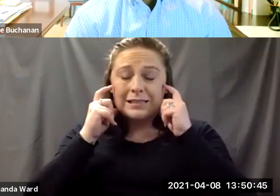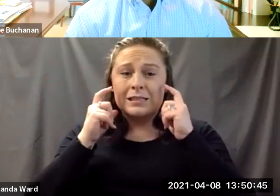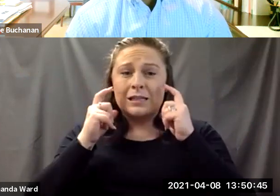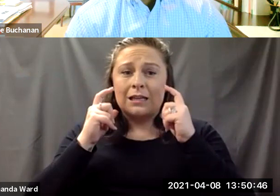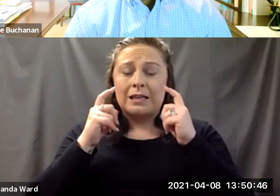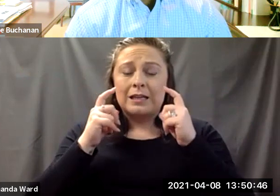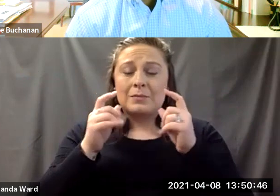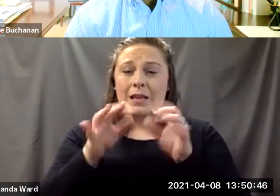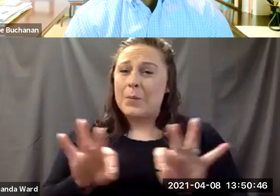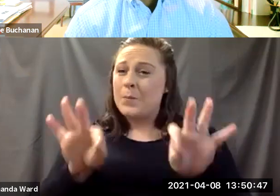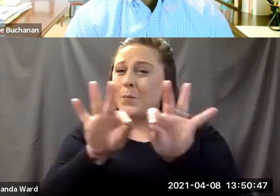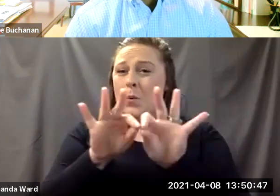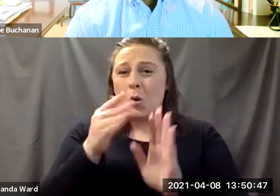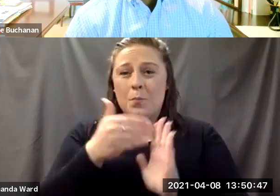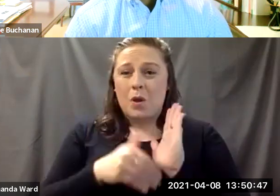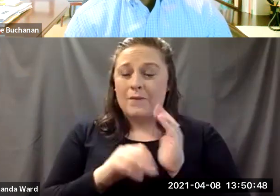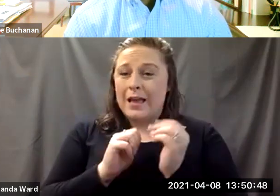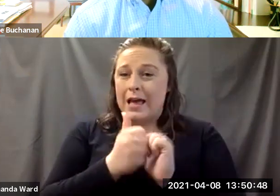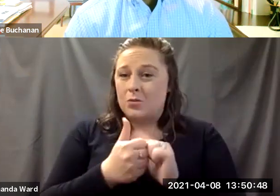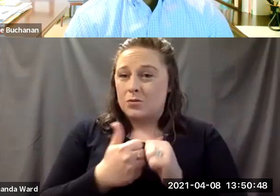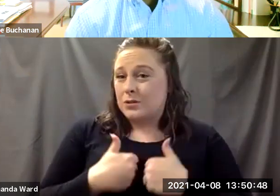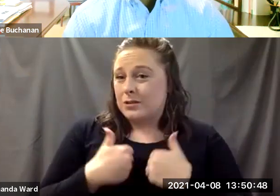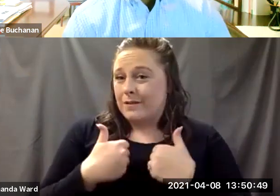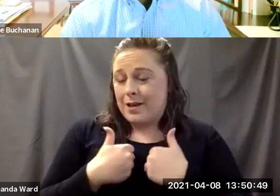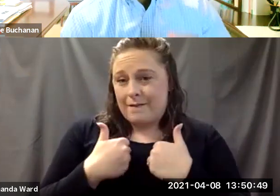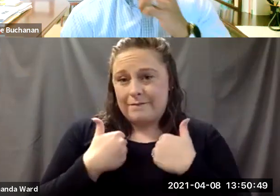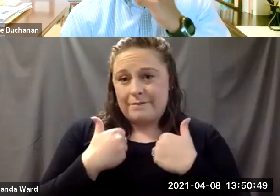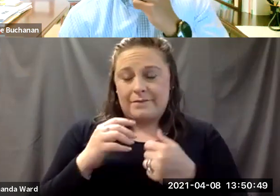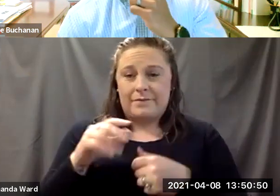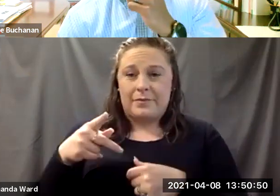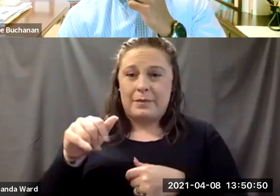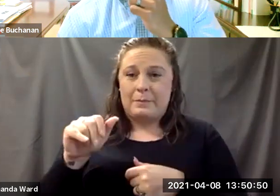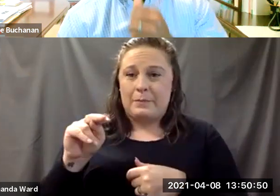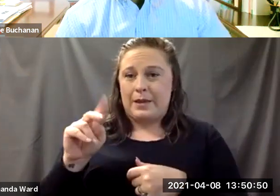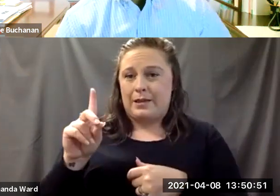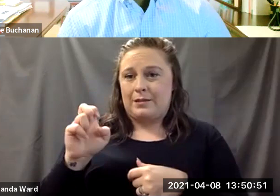key part of how we've survived this pandemic. I'll say this,